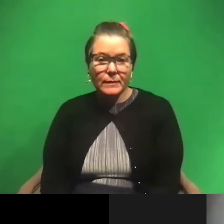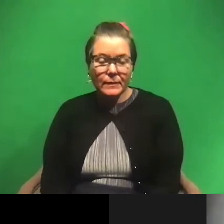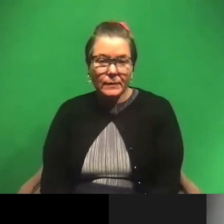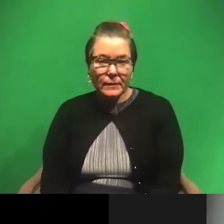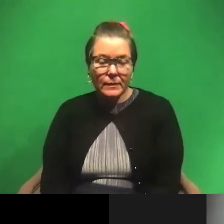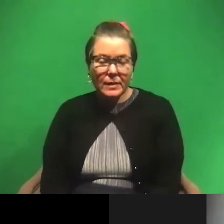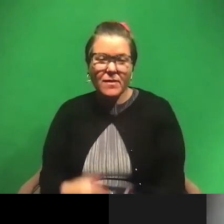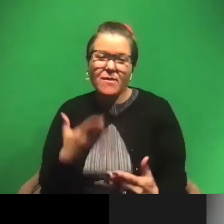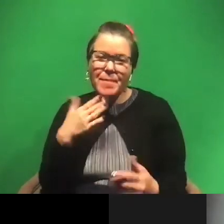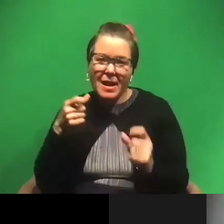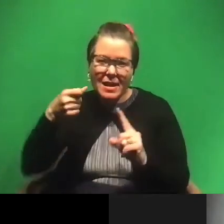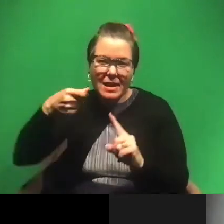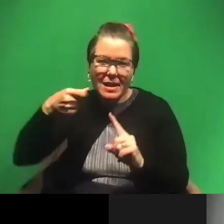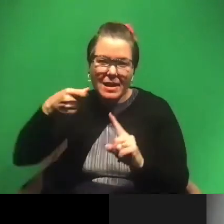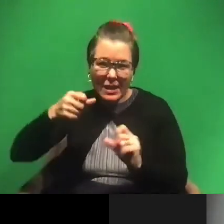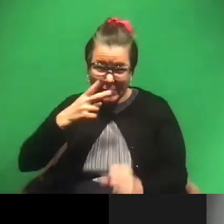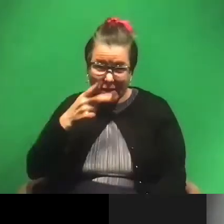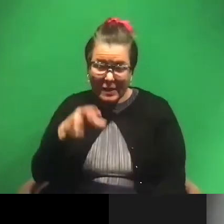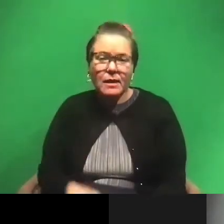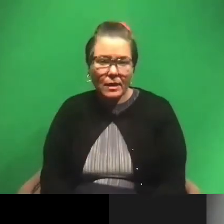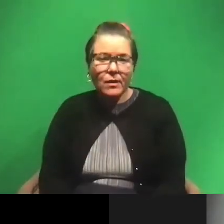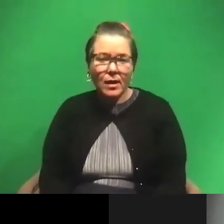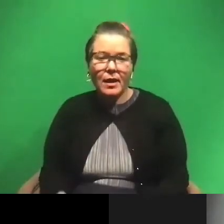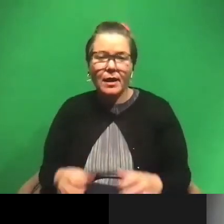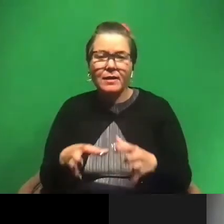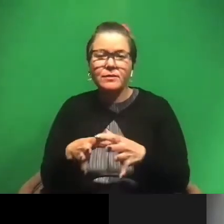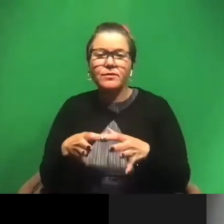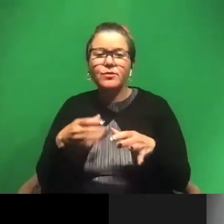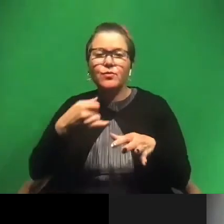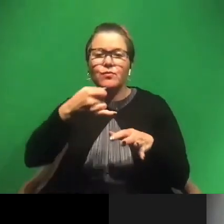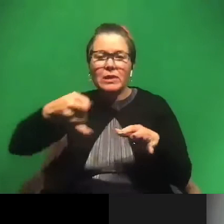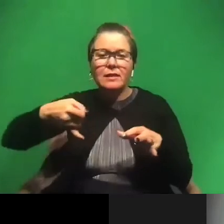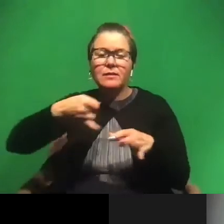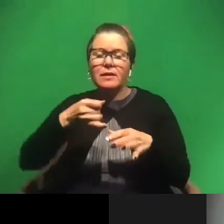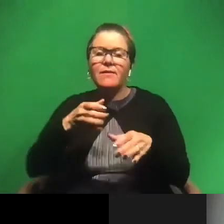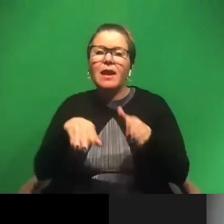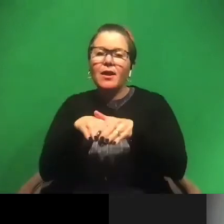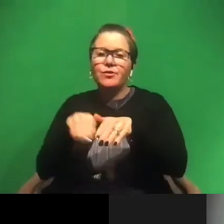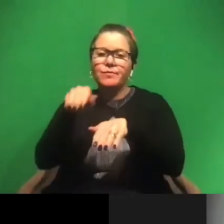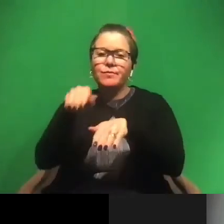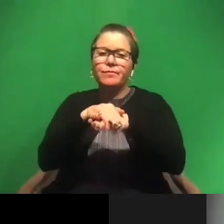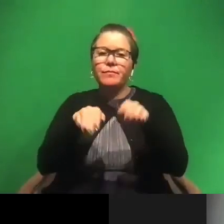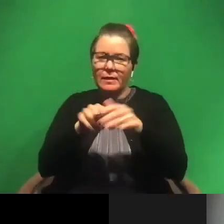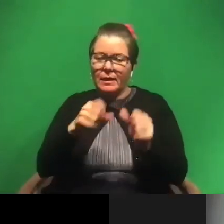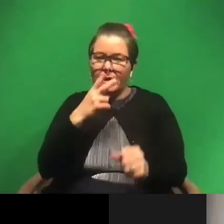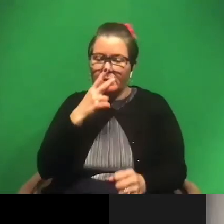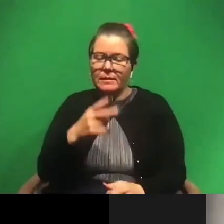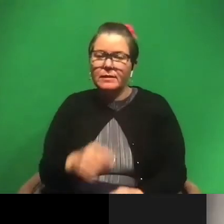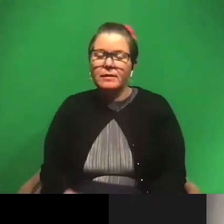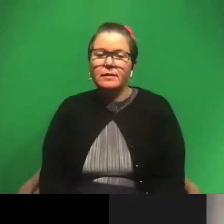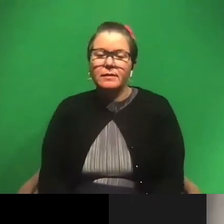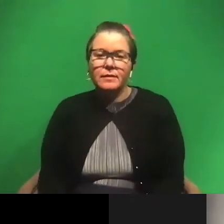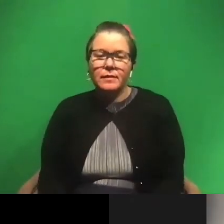but I can see the lines. Trying to see the layers. Yeah. So they're constant tissue. So